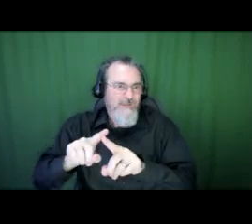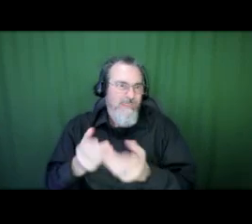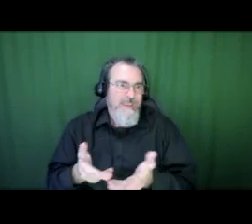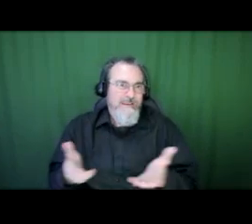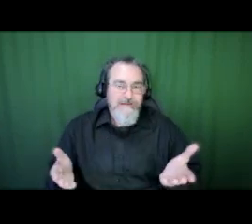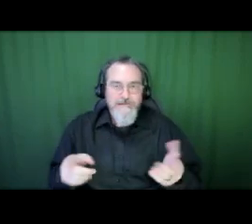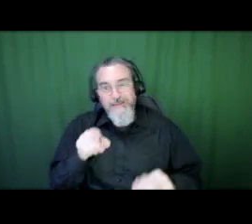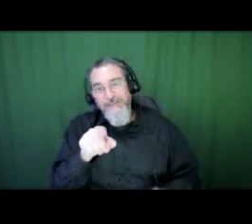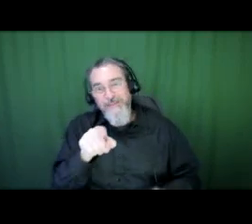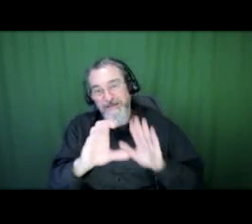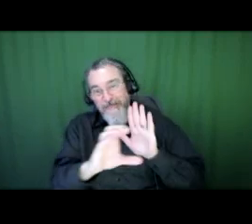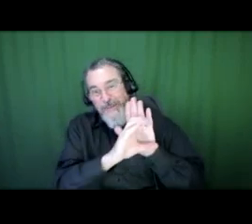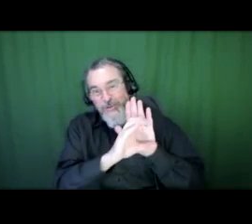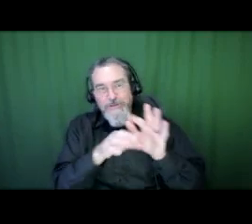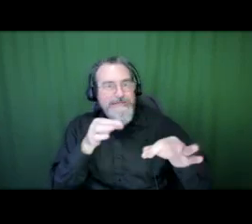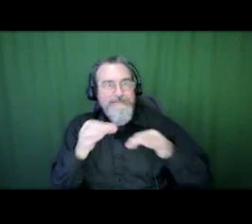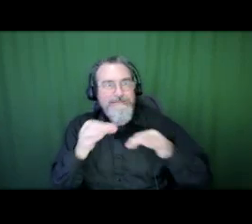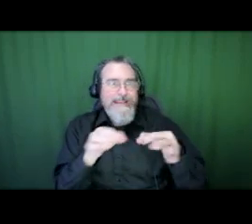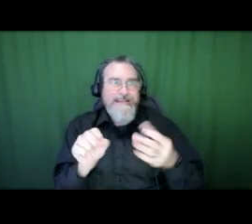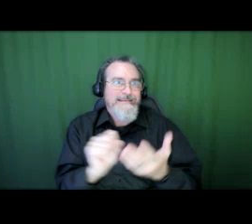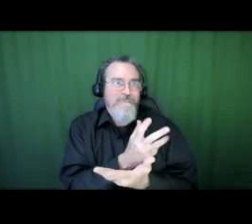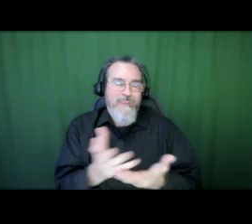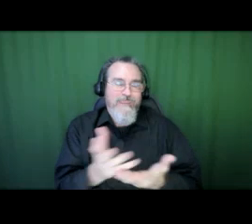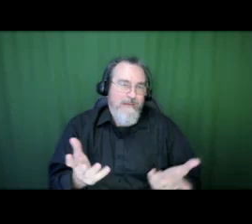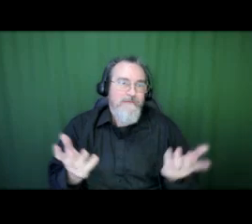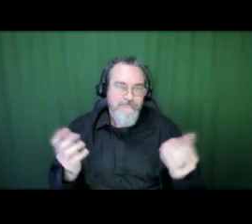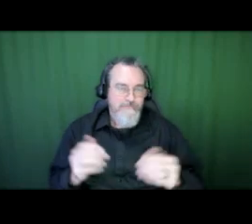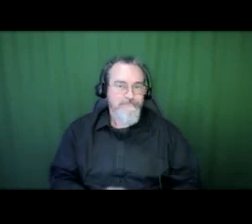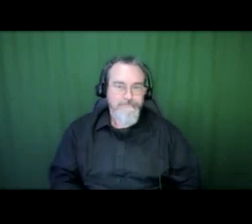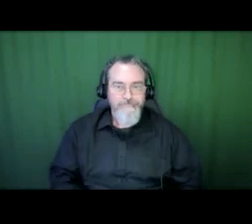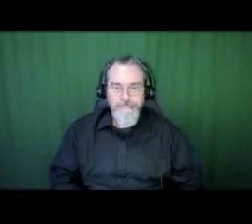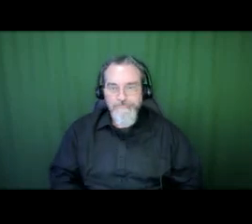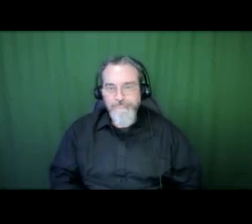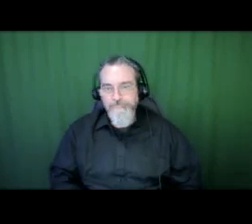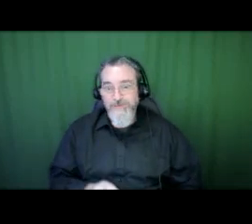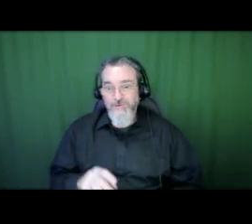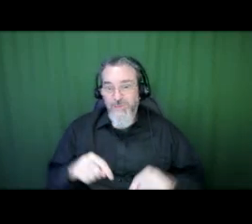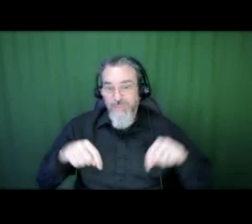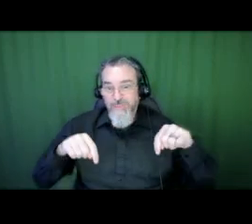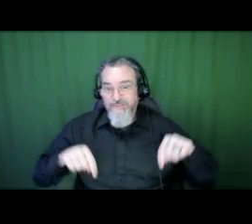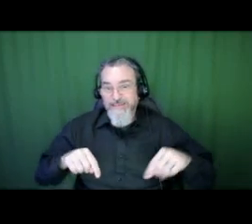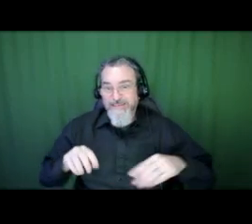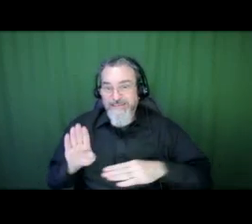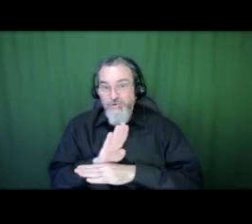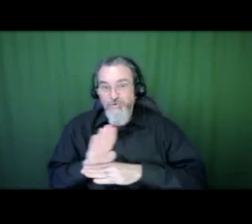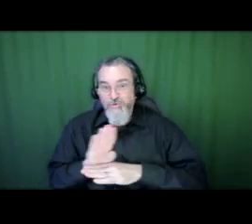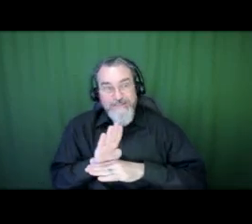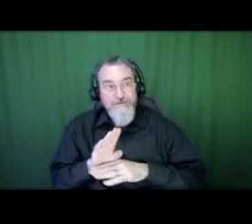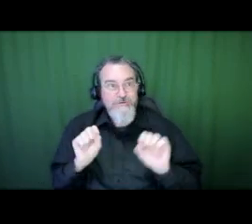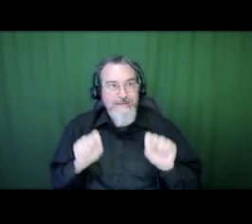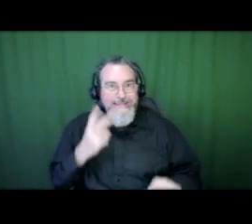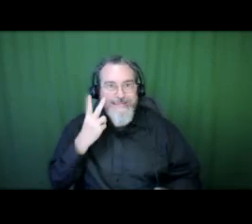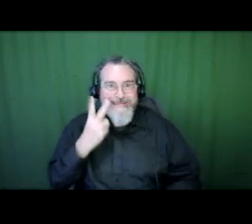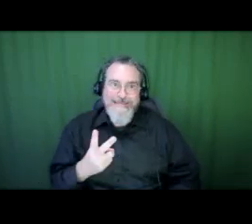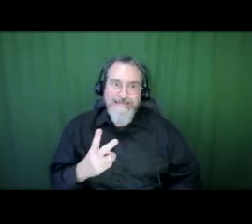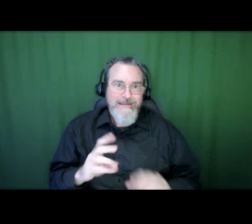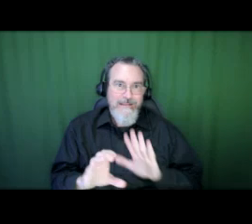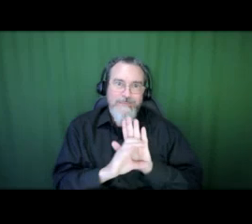all, and you don't really need to know much more about what's going on in the flood mitigation industry to pretty much understand what this graphic is